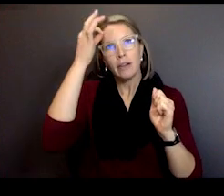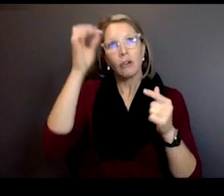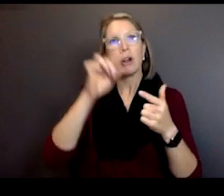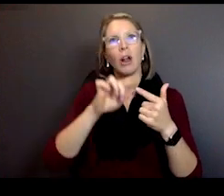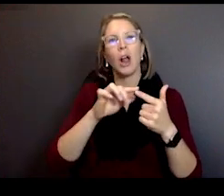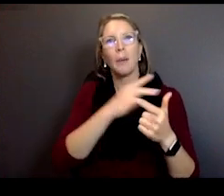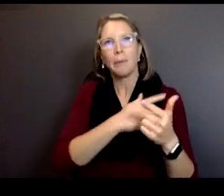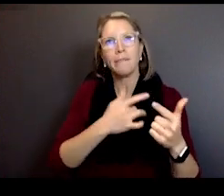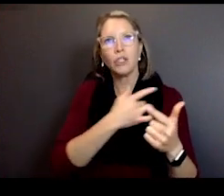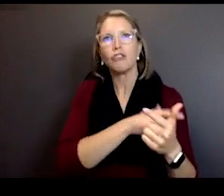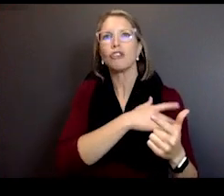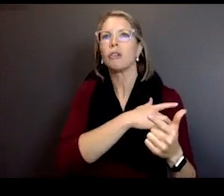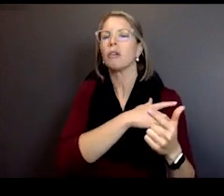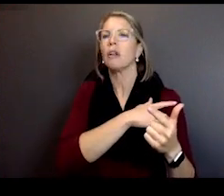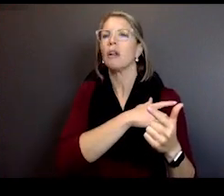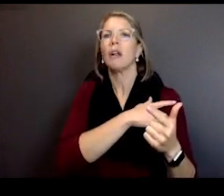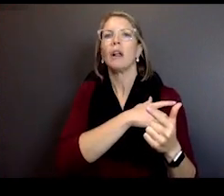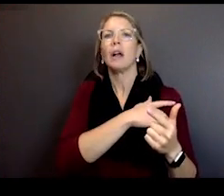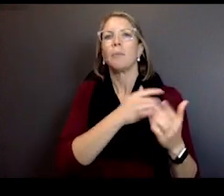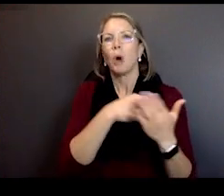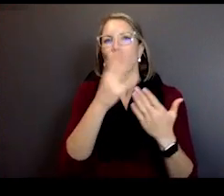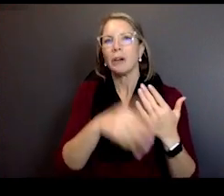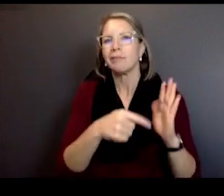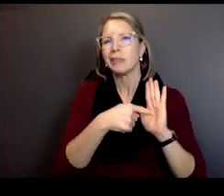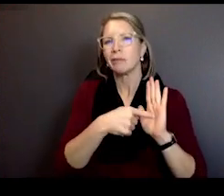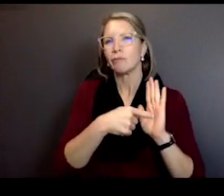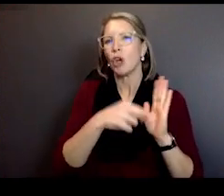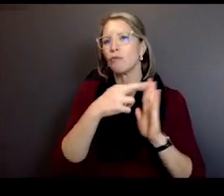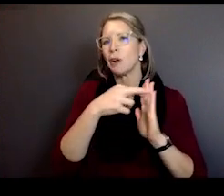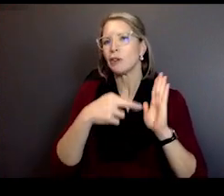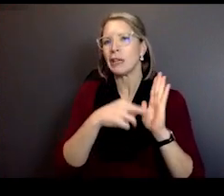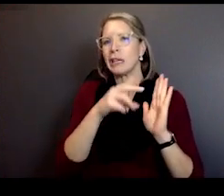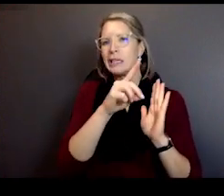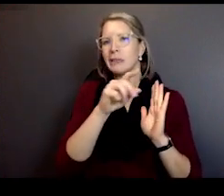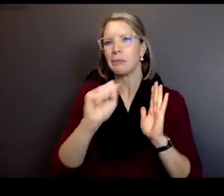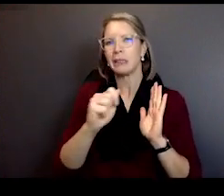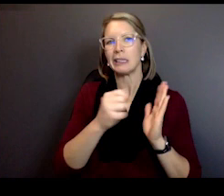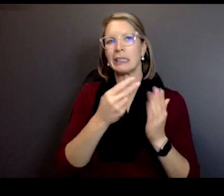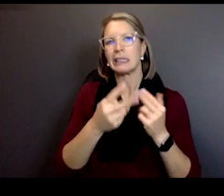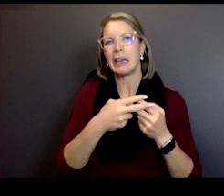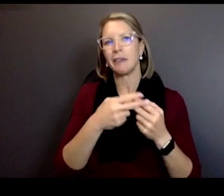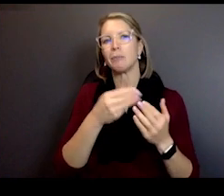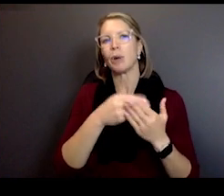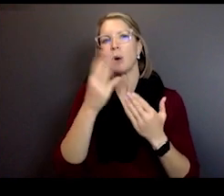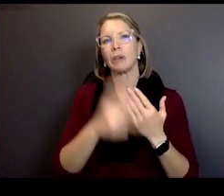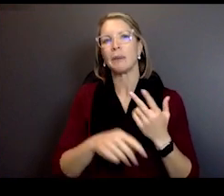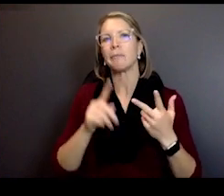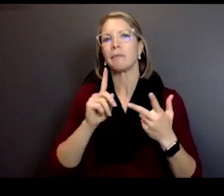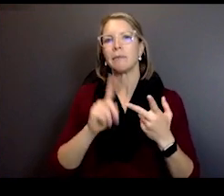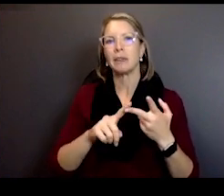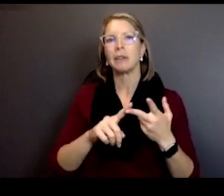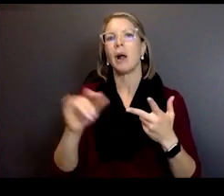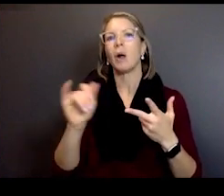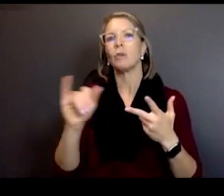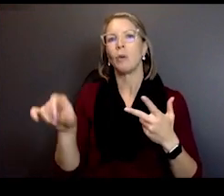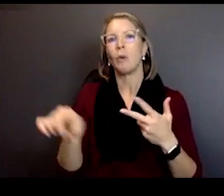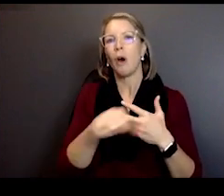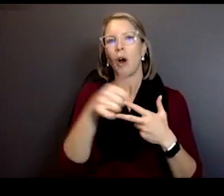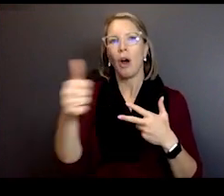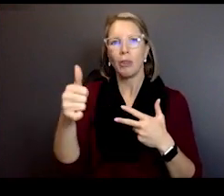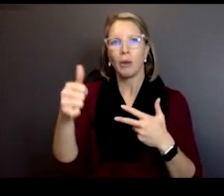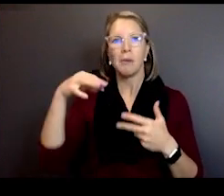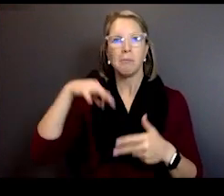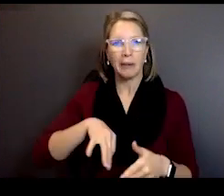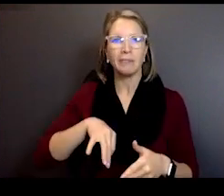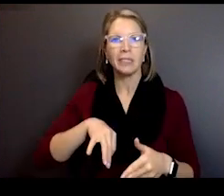territorial programs, such as the Registered Disability Savings Plan, the Canada Workers Benefit, and the Child Disability